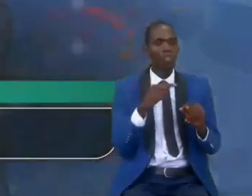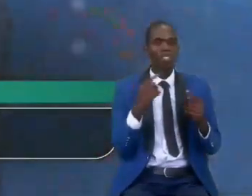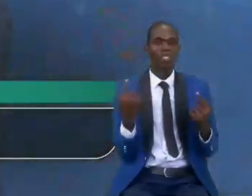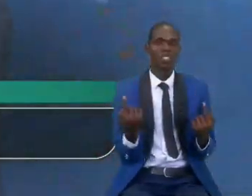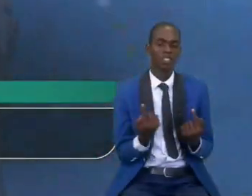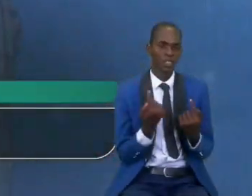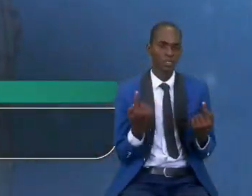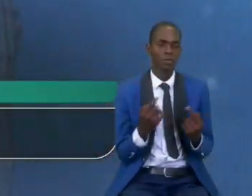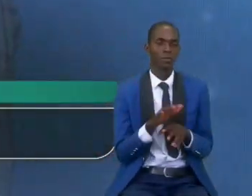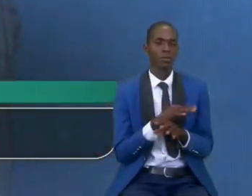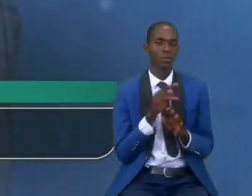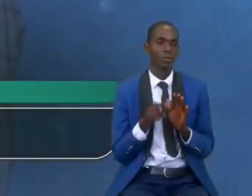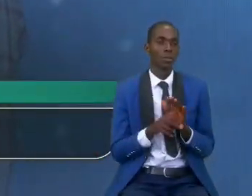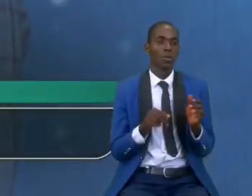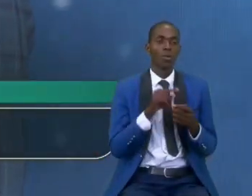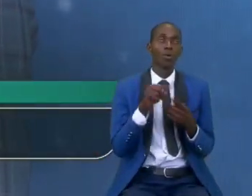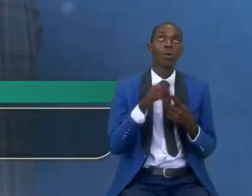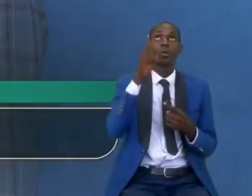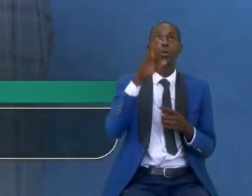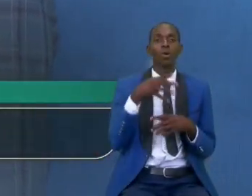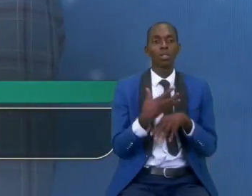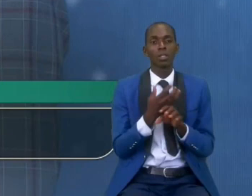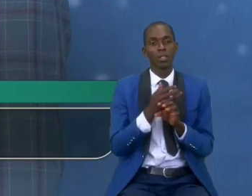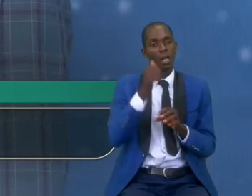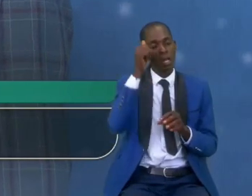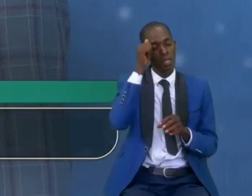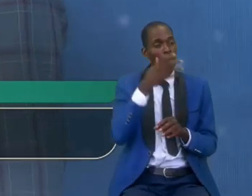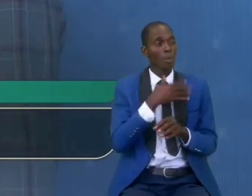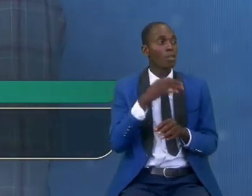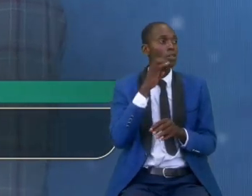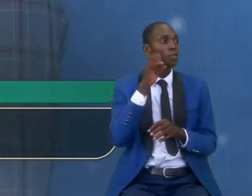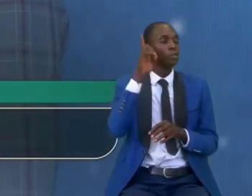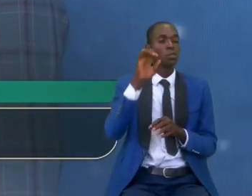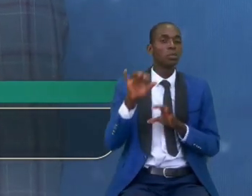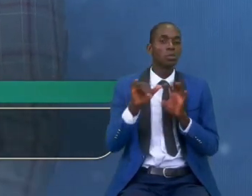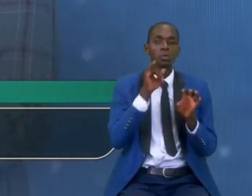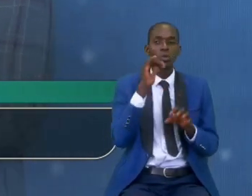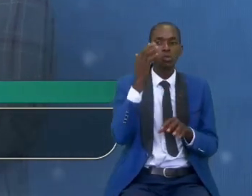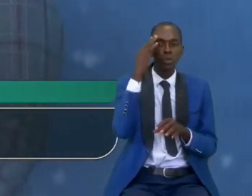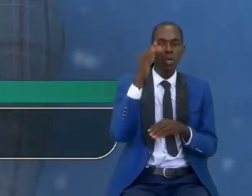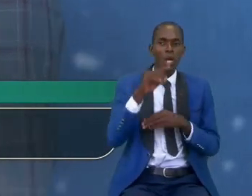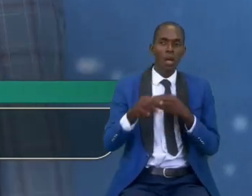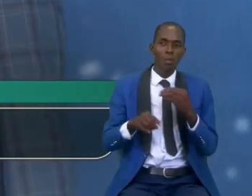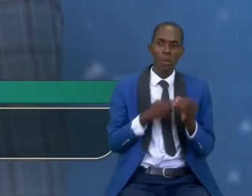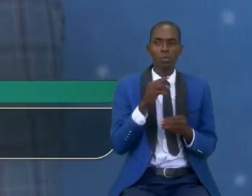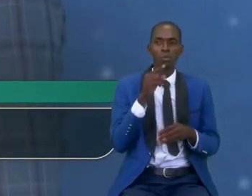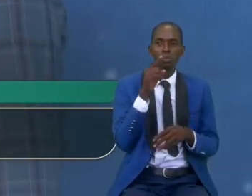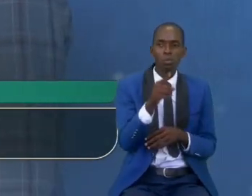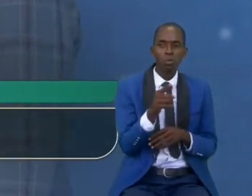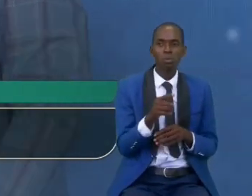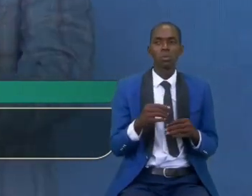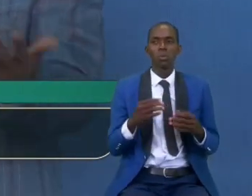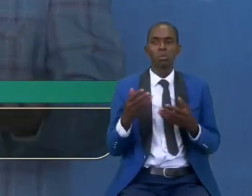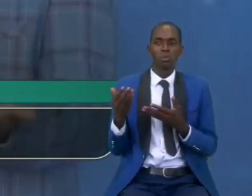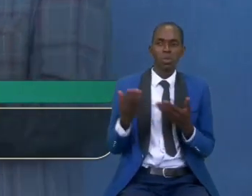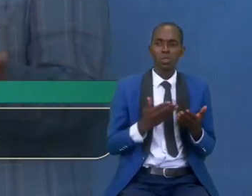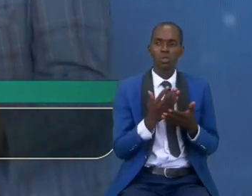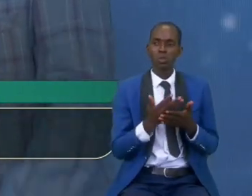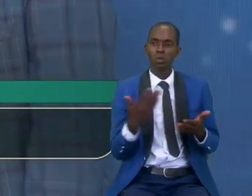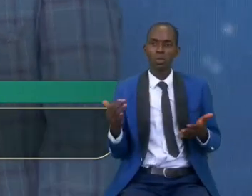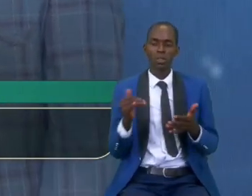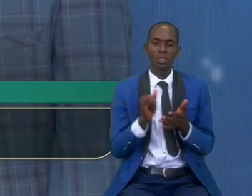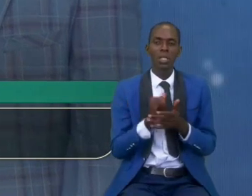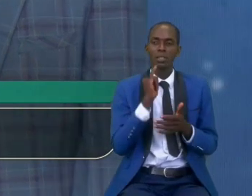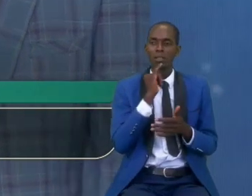Eve, they didn't know about, you know, inventing something that is bad, something that will kill another fellow, something something that